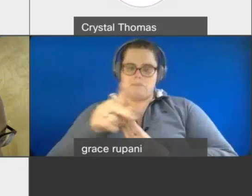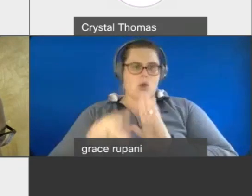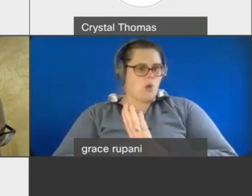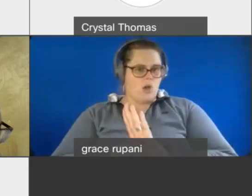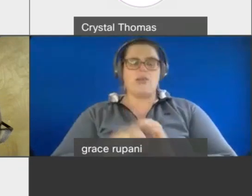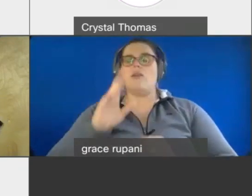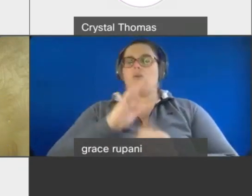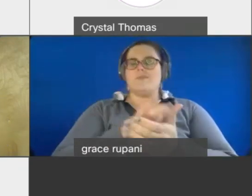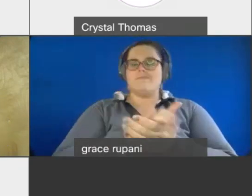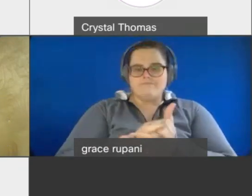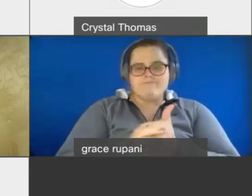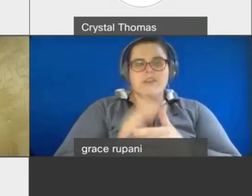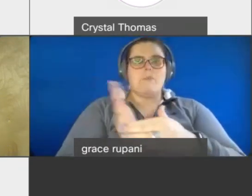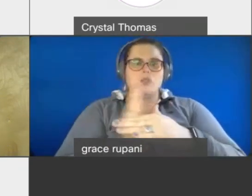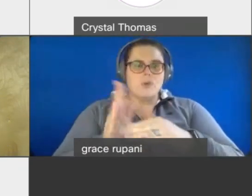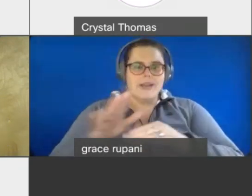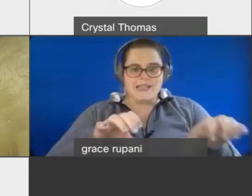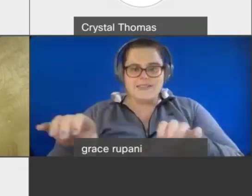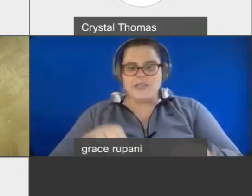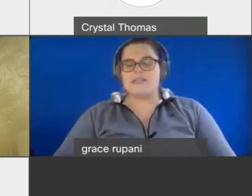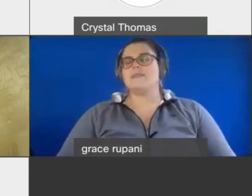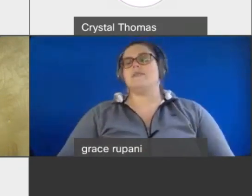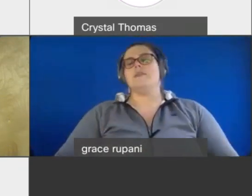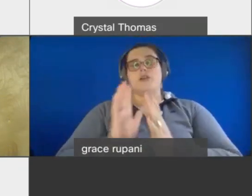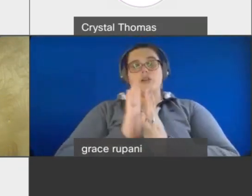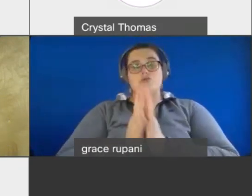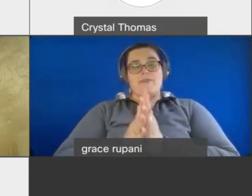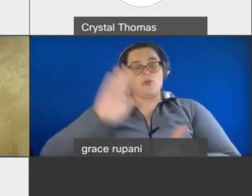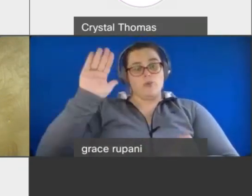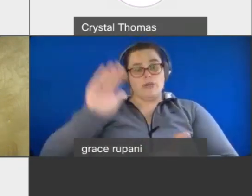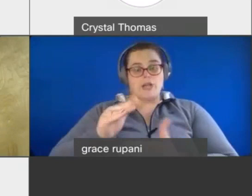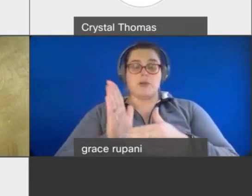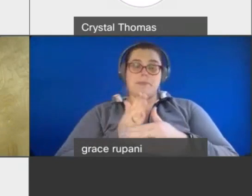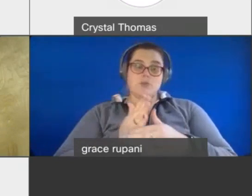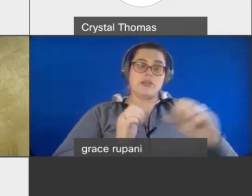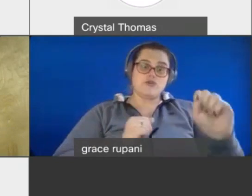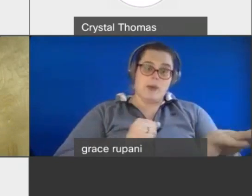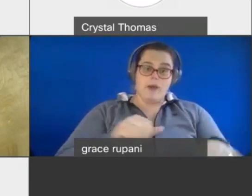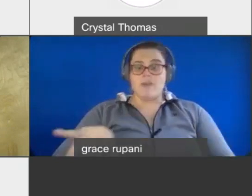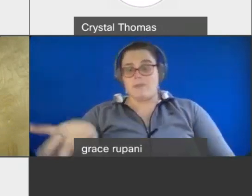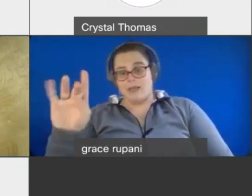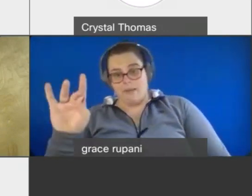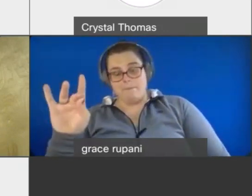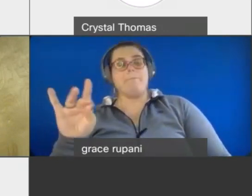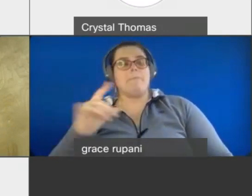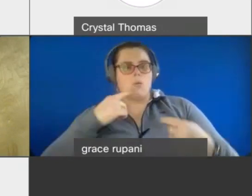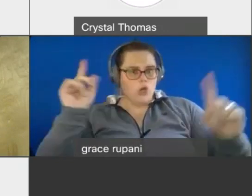Traffic reduction protocols during drop-off and pickup are working. Zoom meetings and trainings are